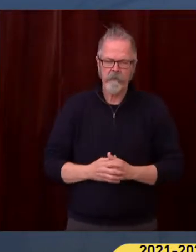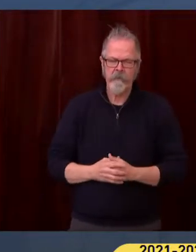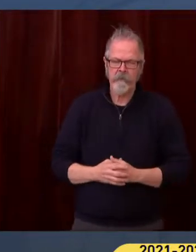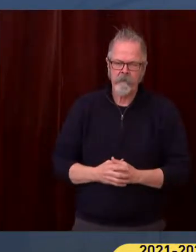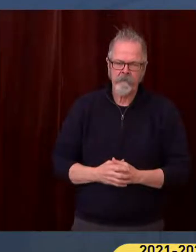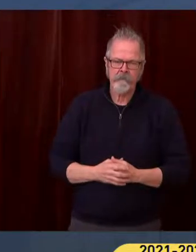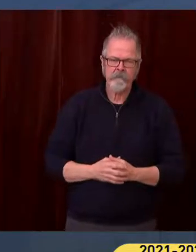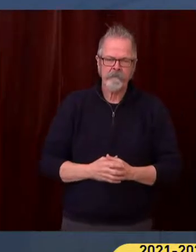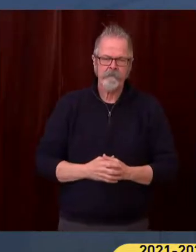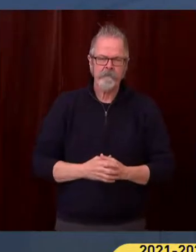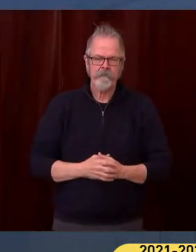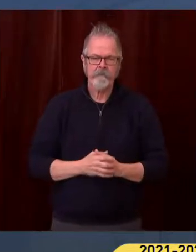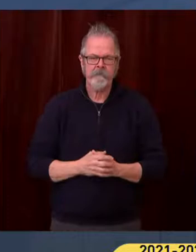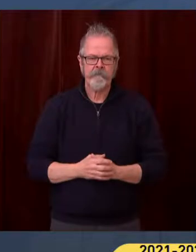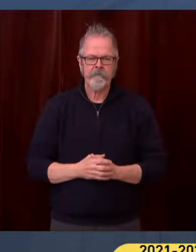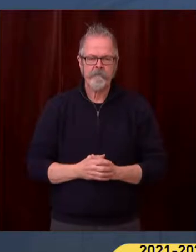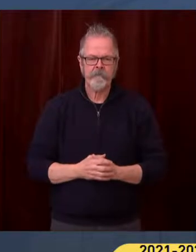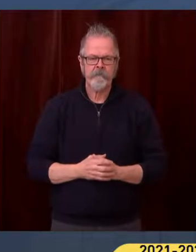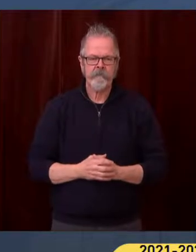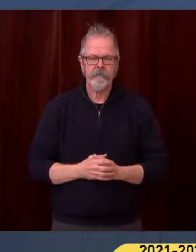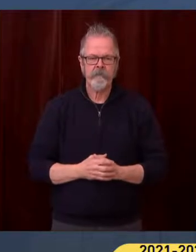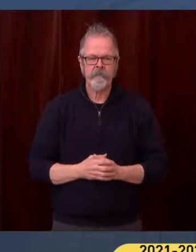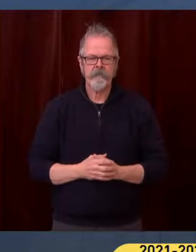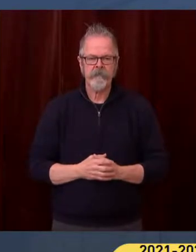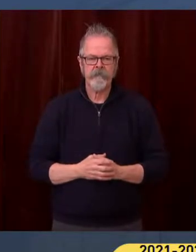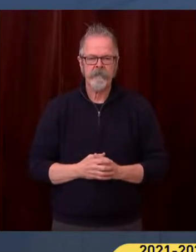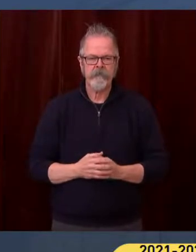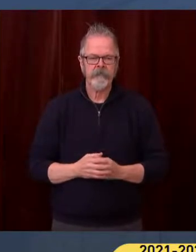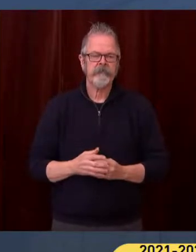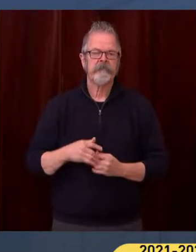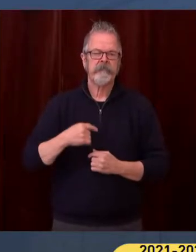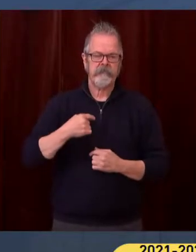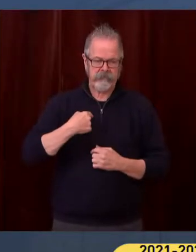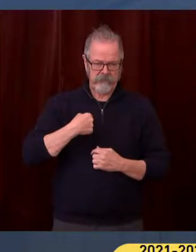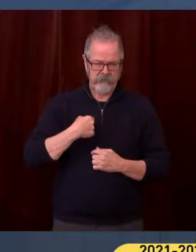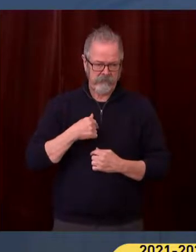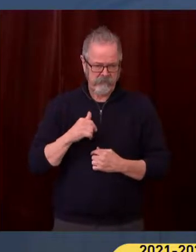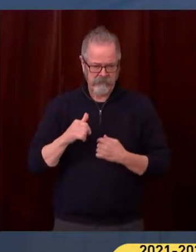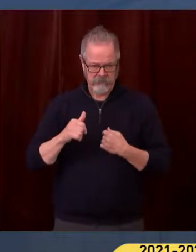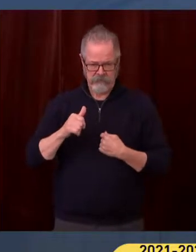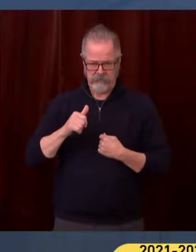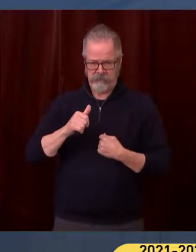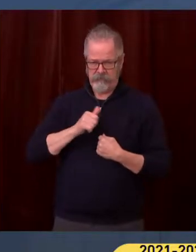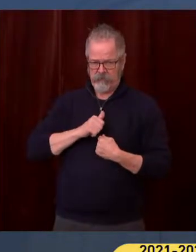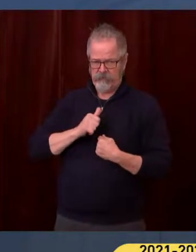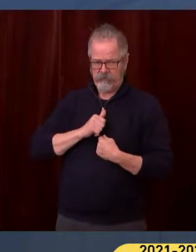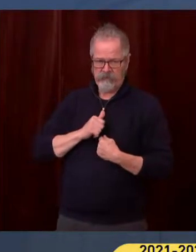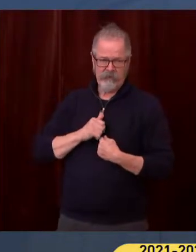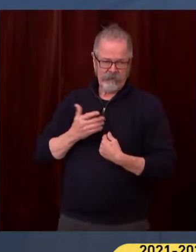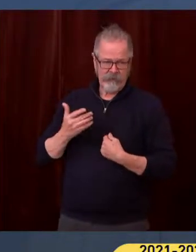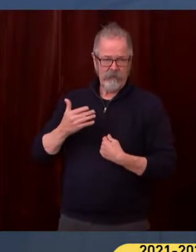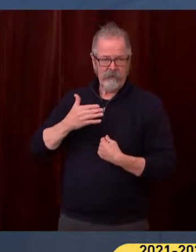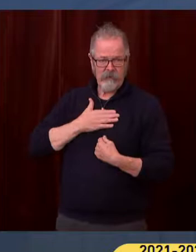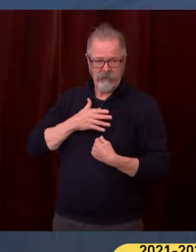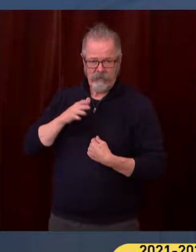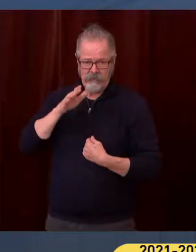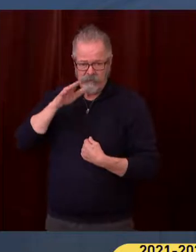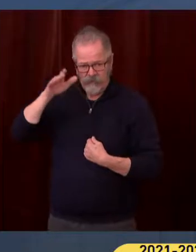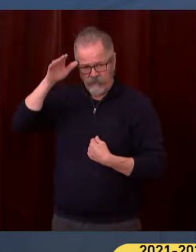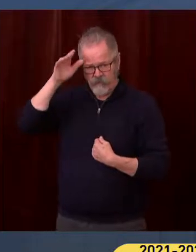Because I have come to know as a daughter of a farm worker, as a daughter of a